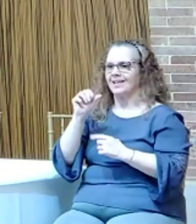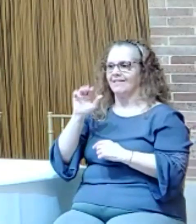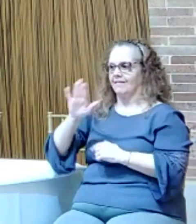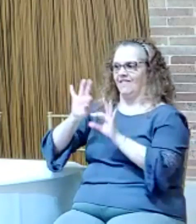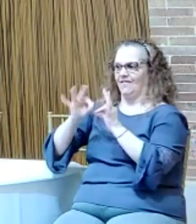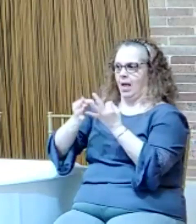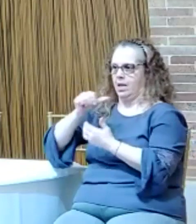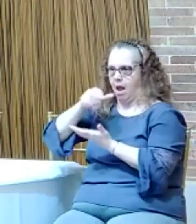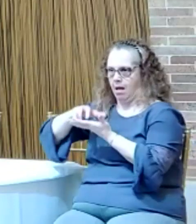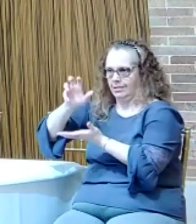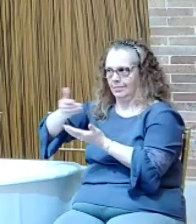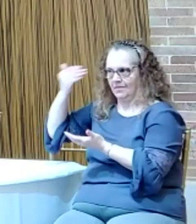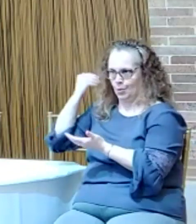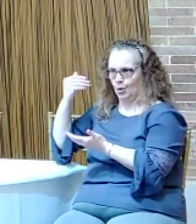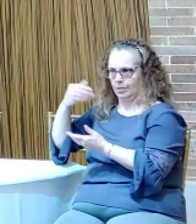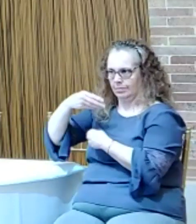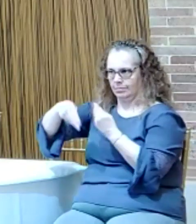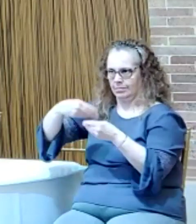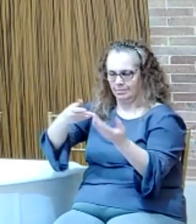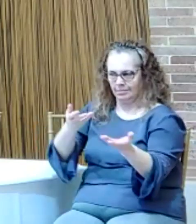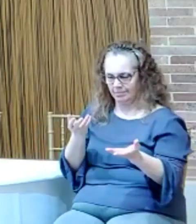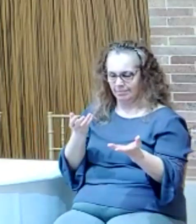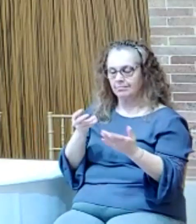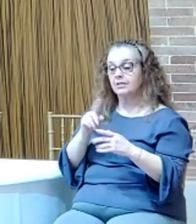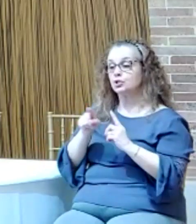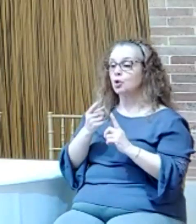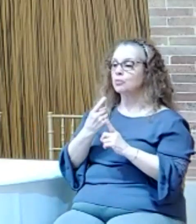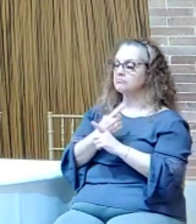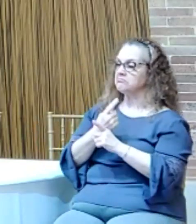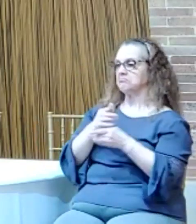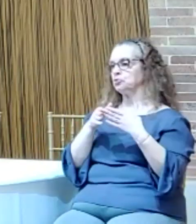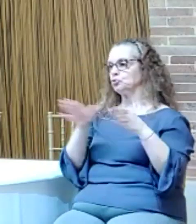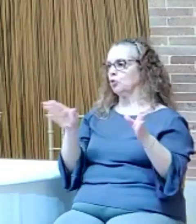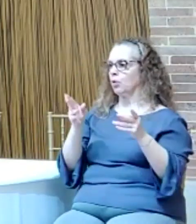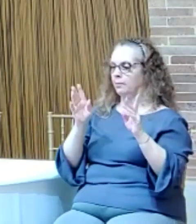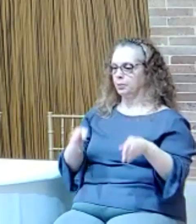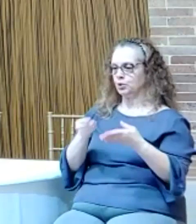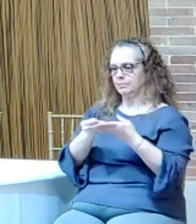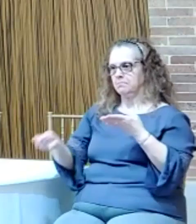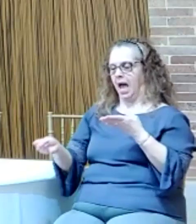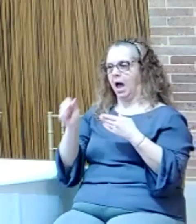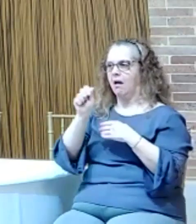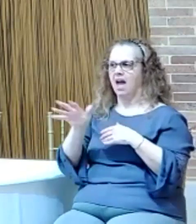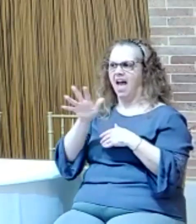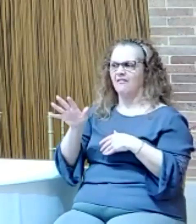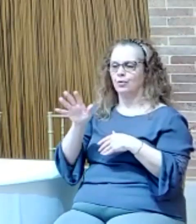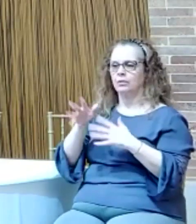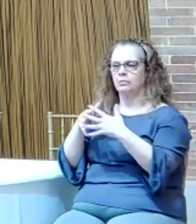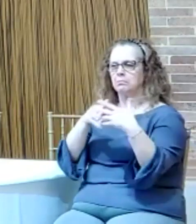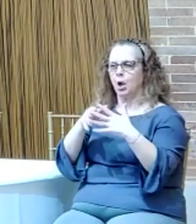so the typical buyer um among African-Americans is a African-American woman with